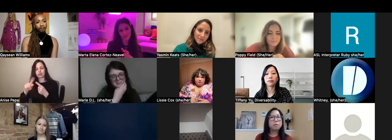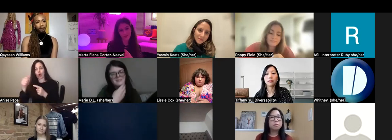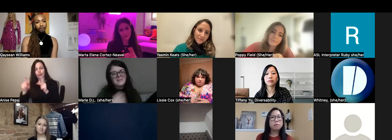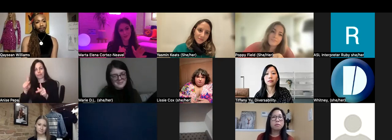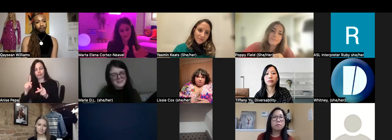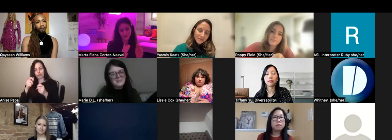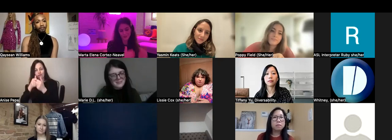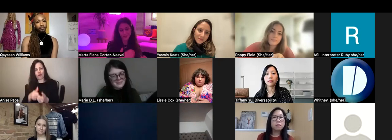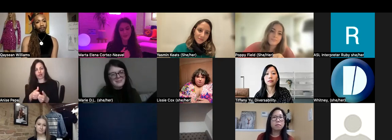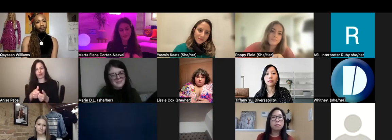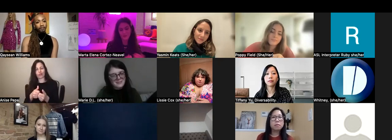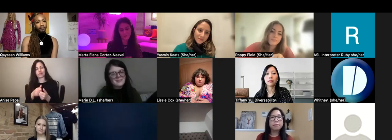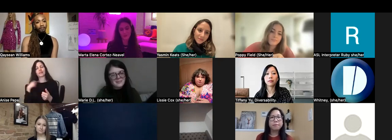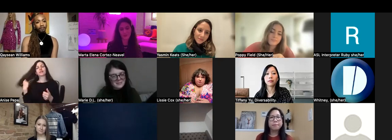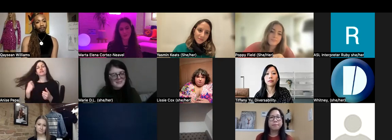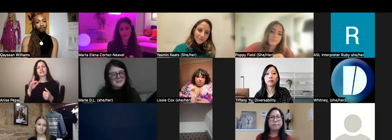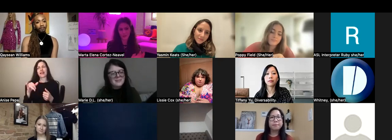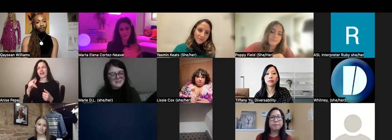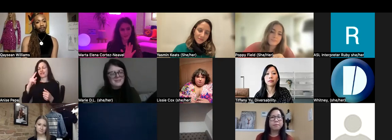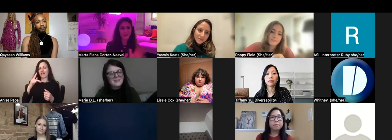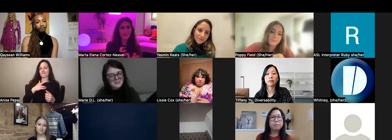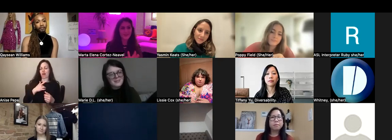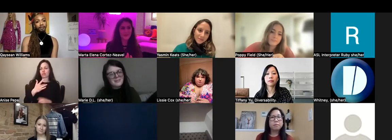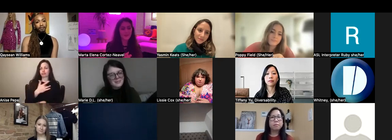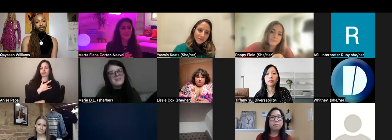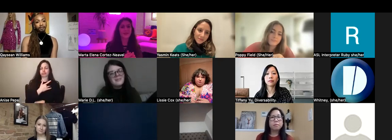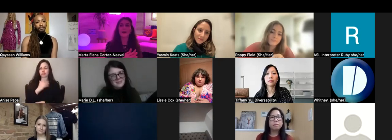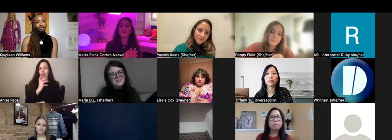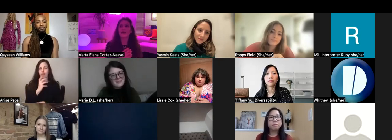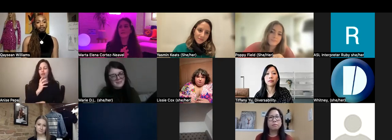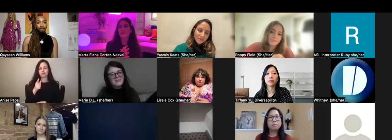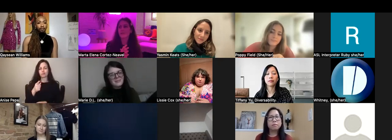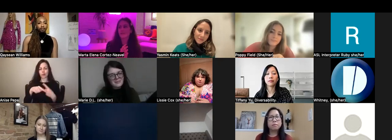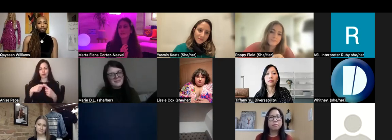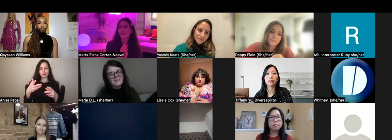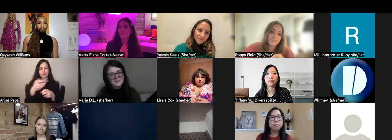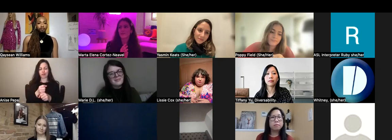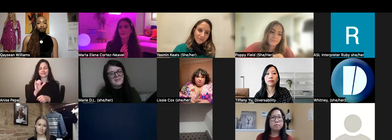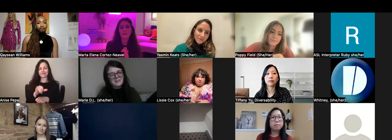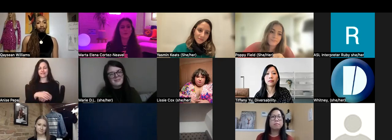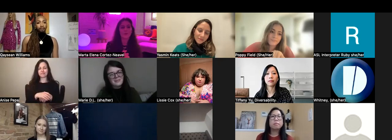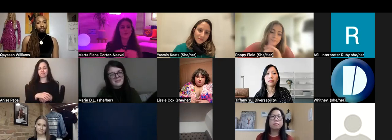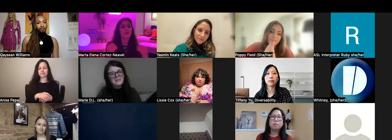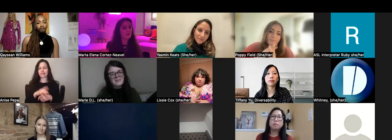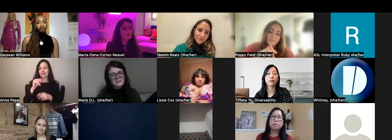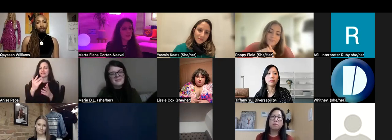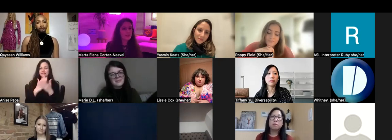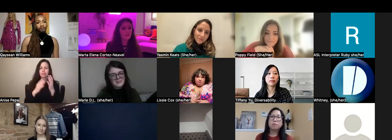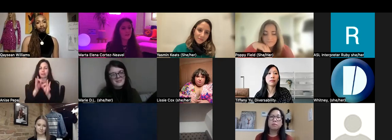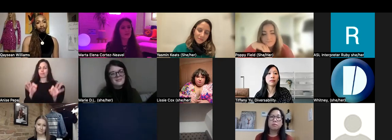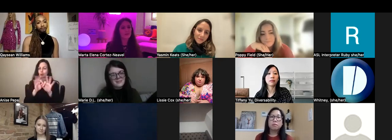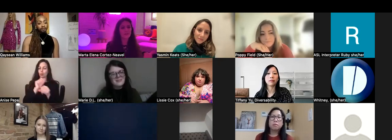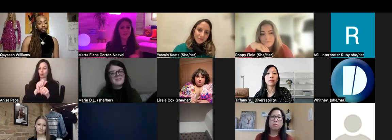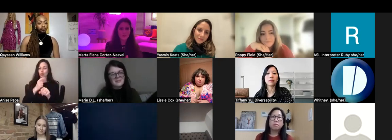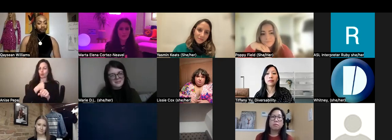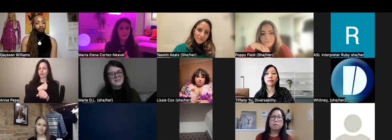thing. And so that like just really stuck with me, Marie, when you kind of like summarize that up. But I think that that's like some of the important work that all of us have, like